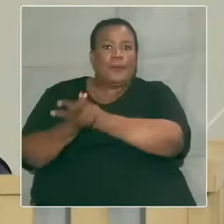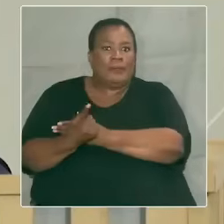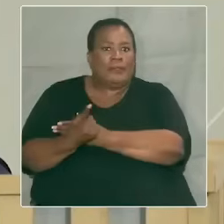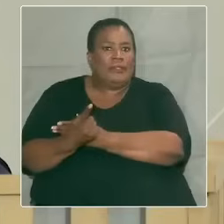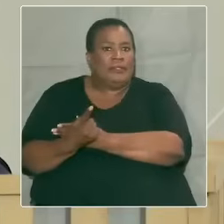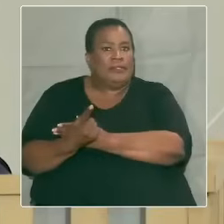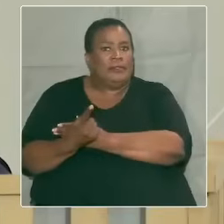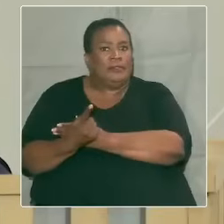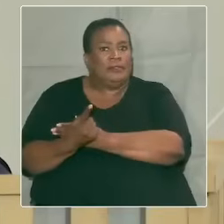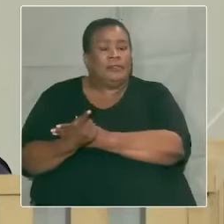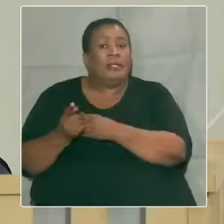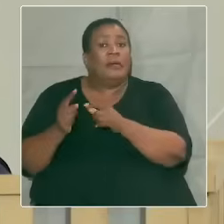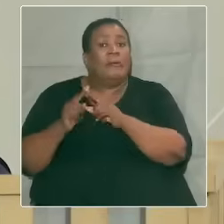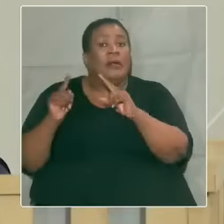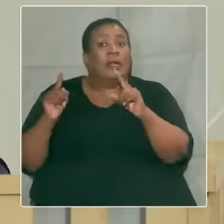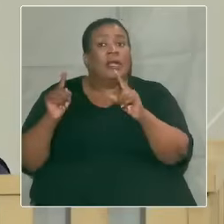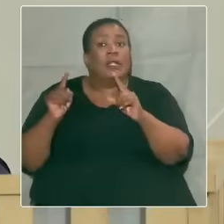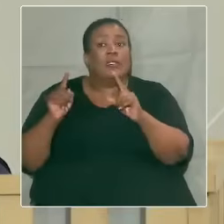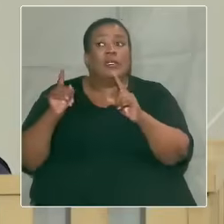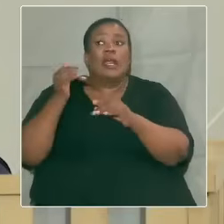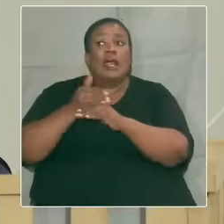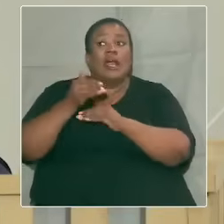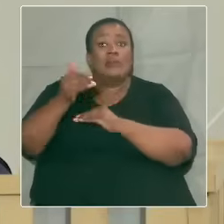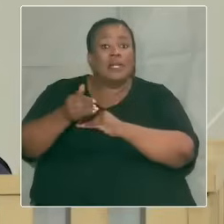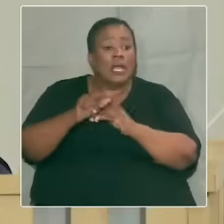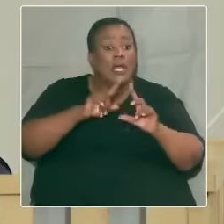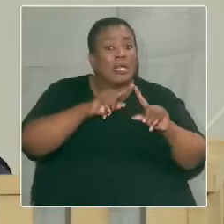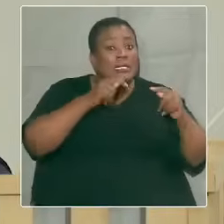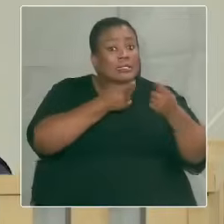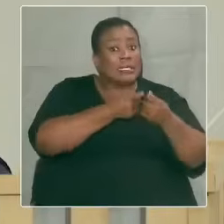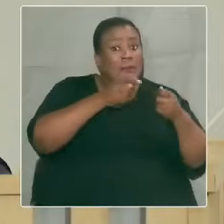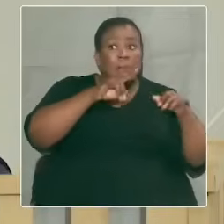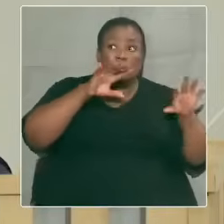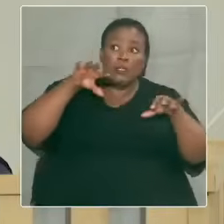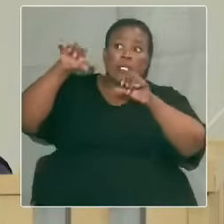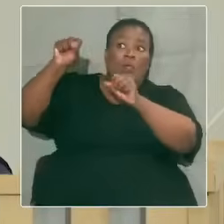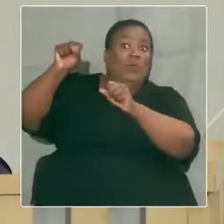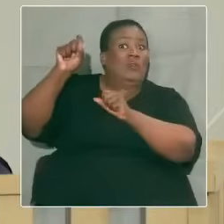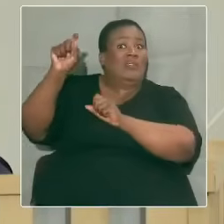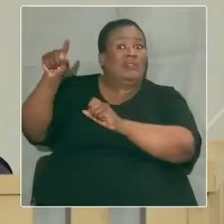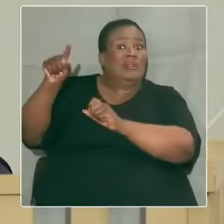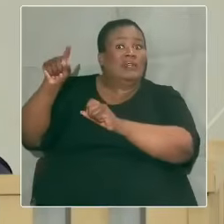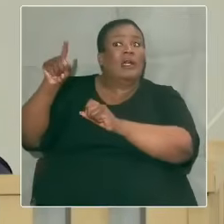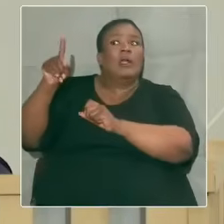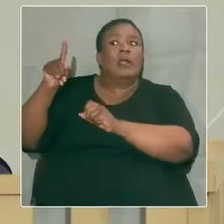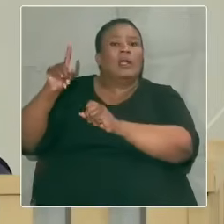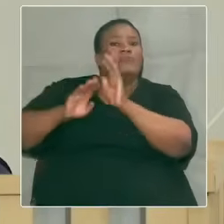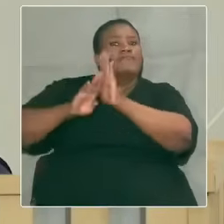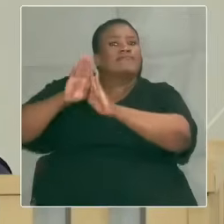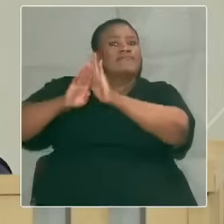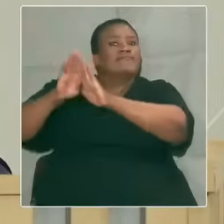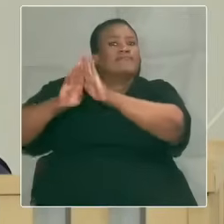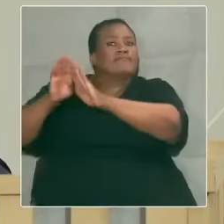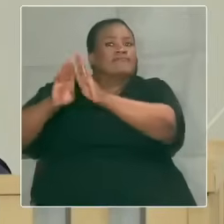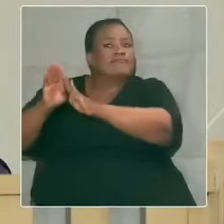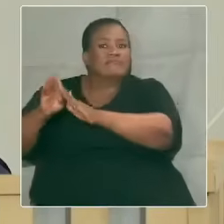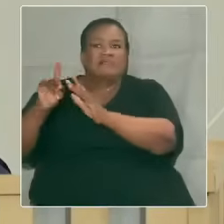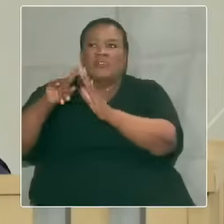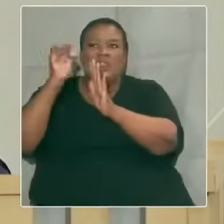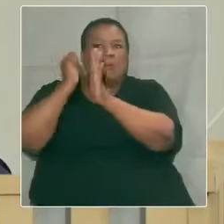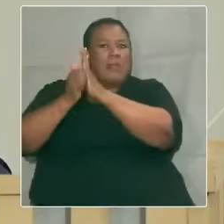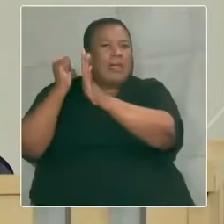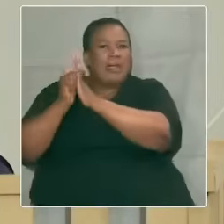breakthrough. But after we got this team at Fort Hare, there was a progress on